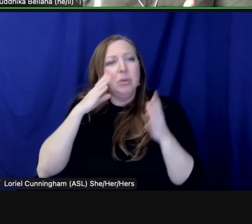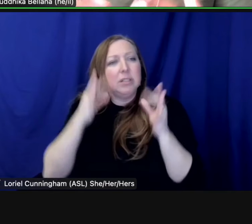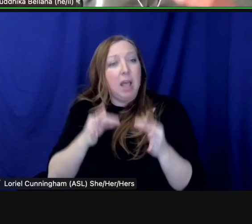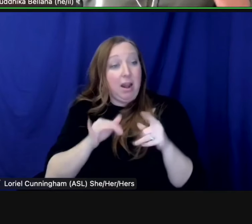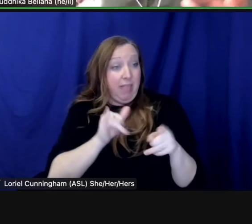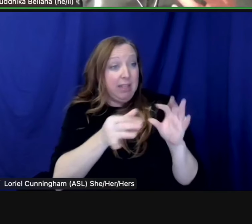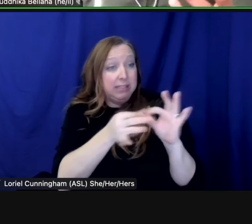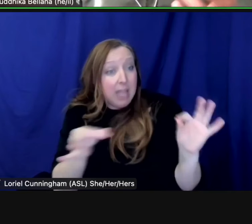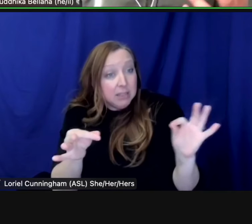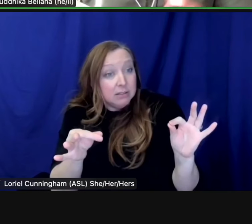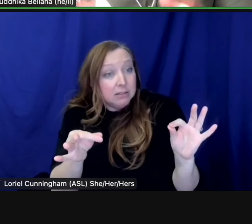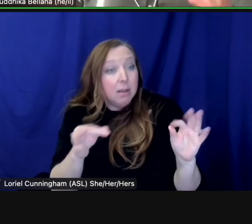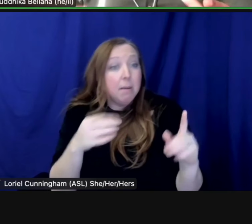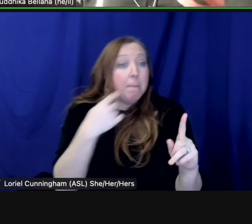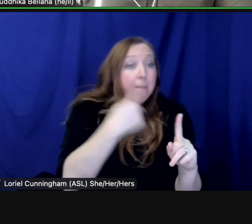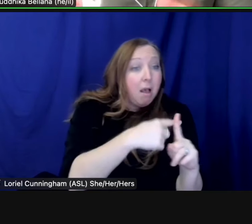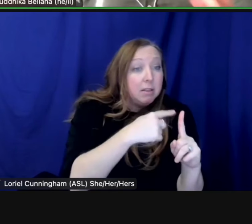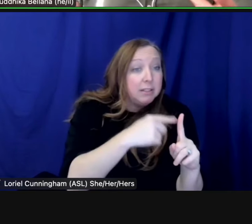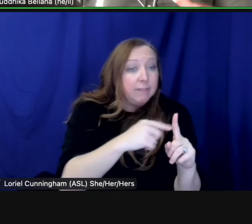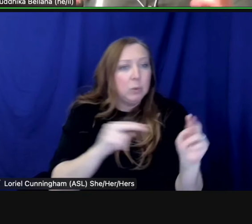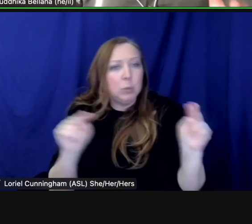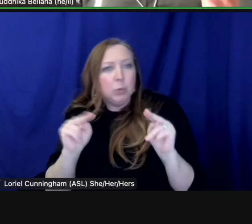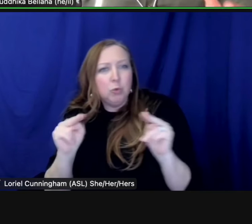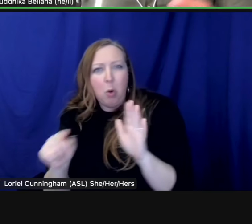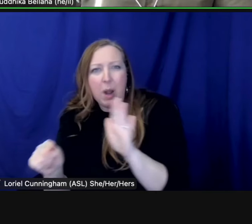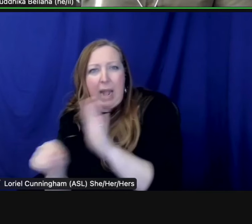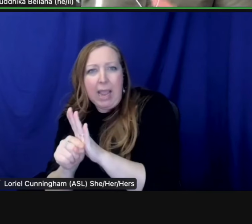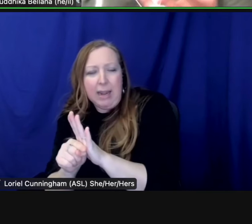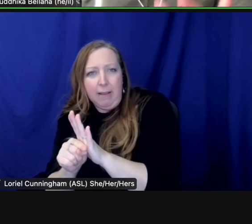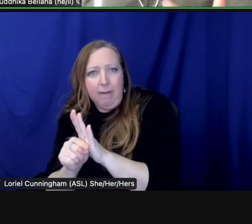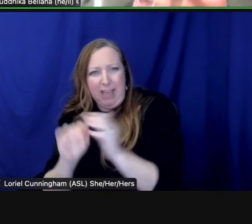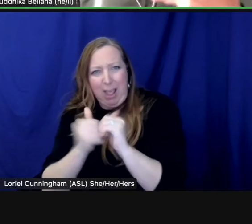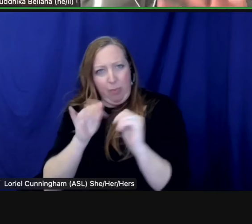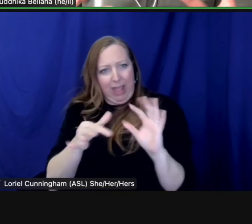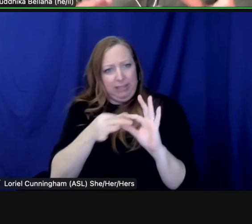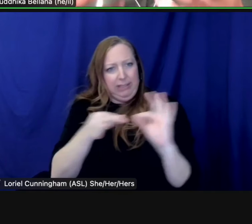or in a neutral valence to the overall story at that point. So